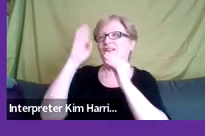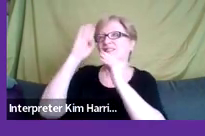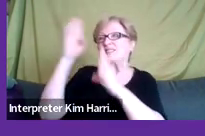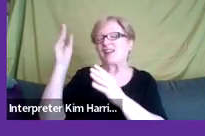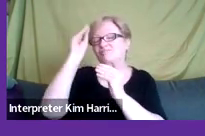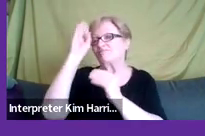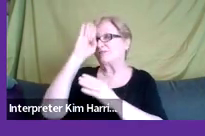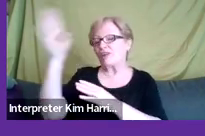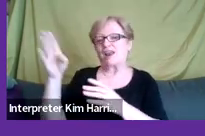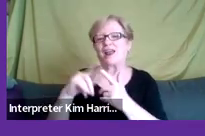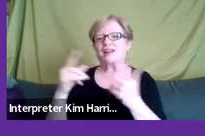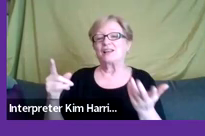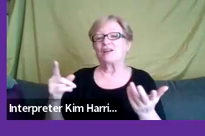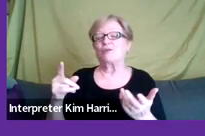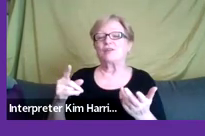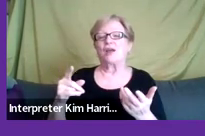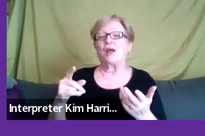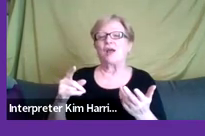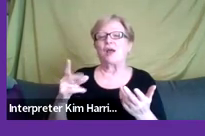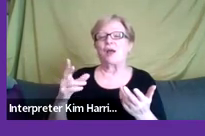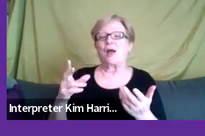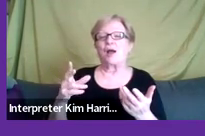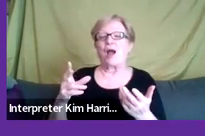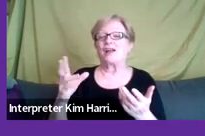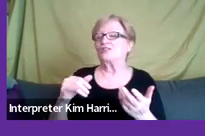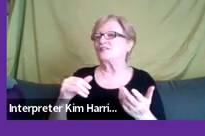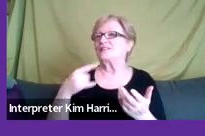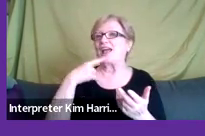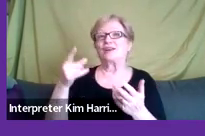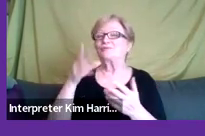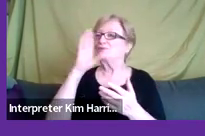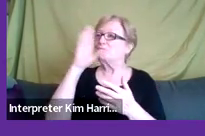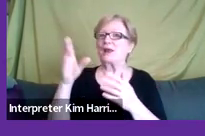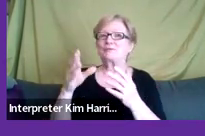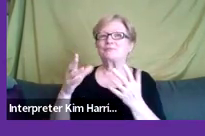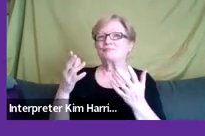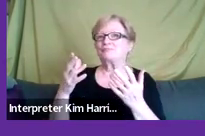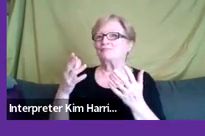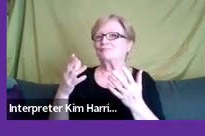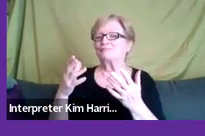especially with like microaggressions. I call it out in the moment.